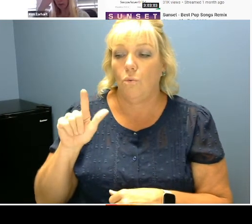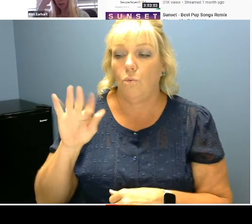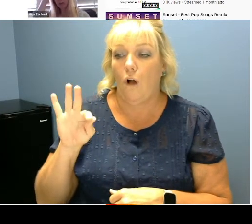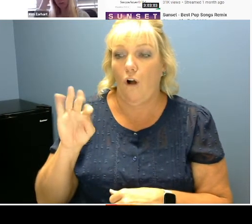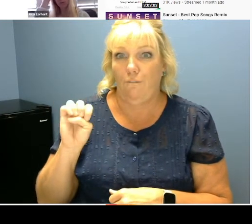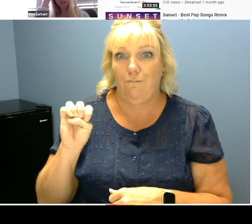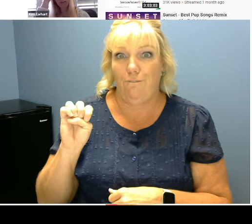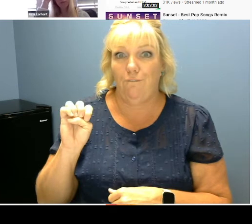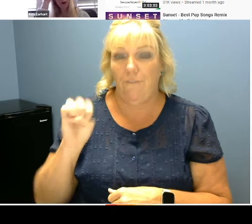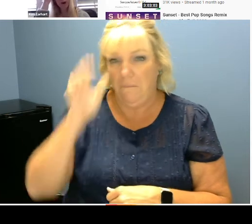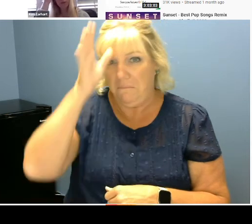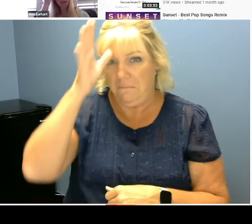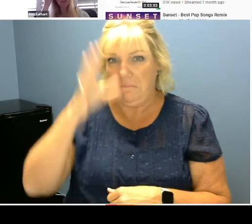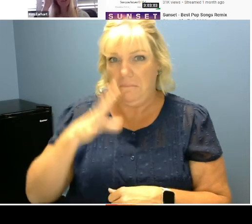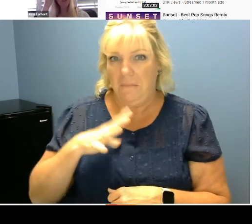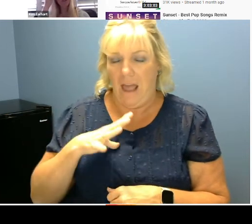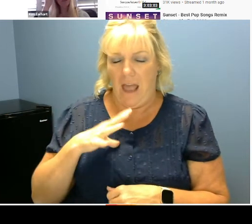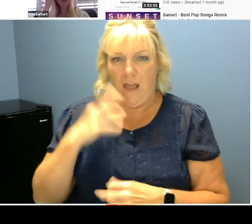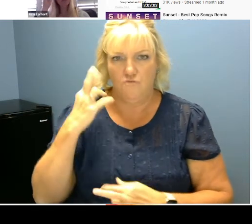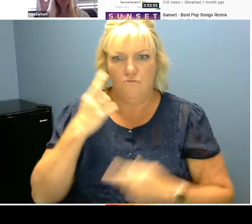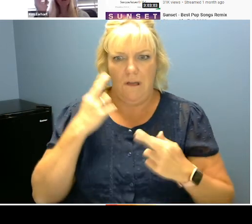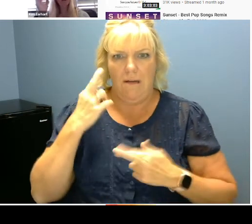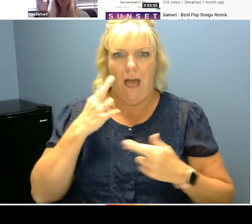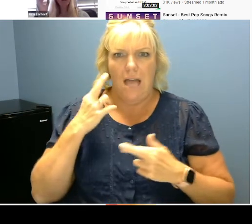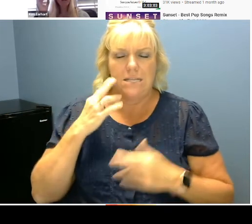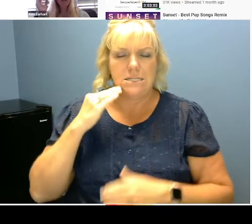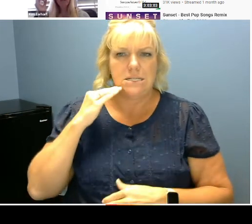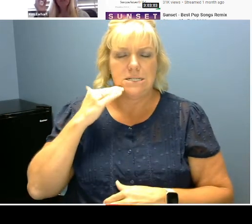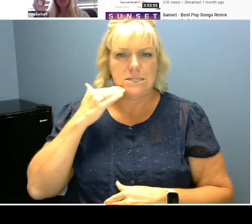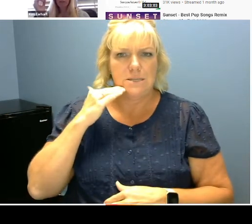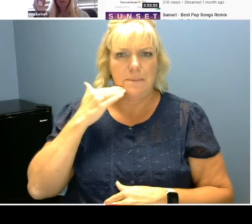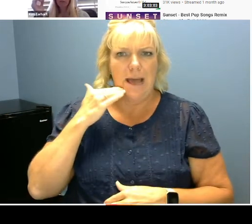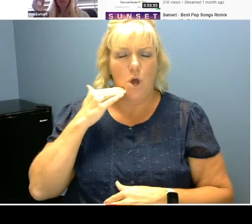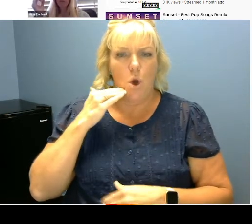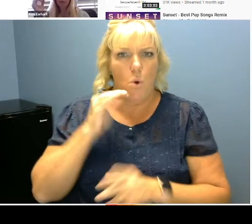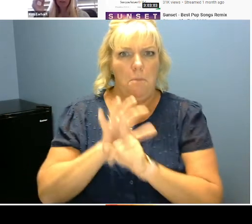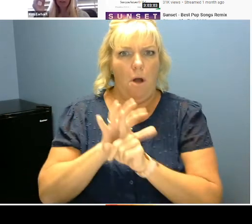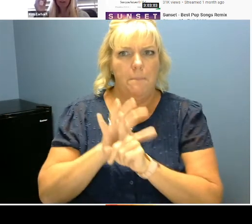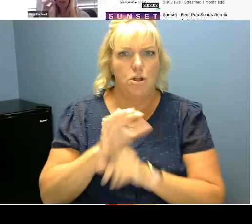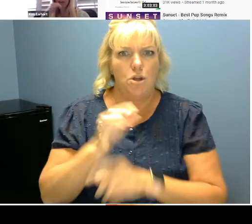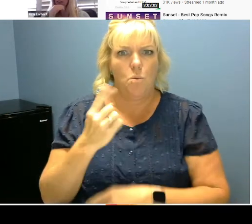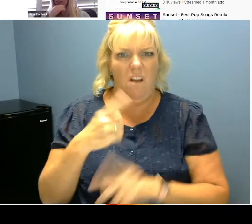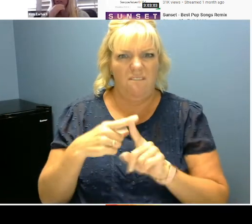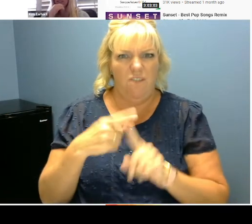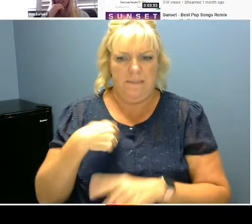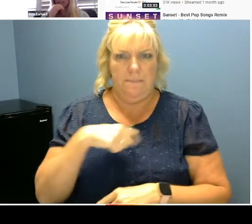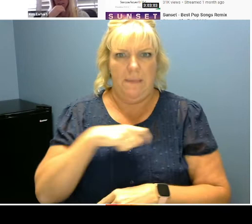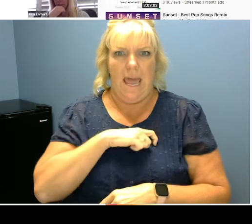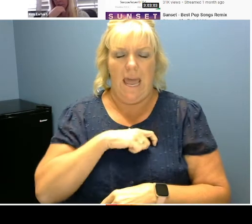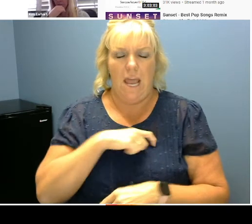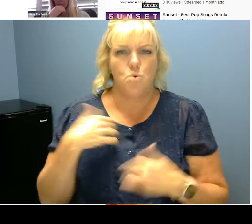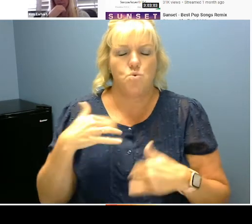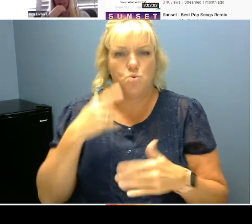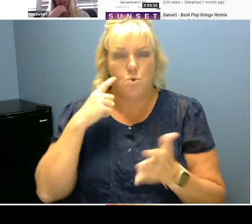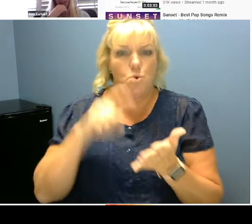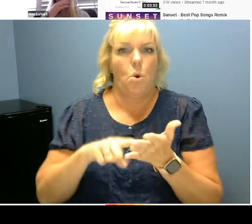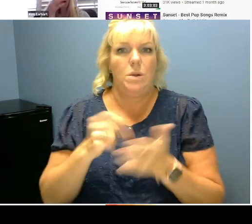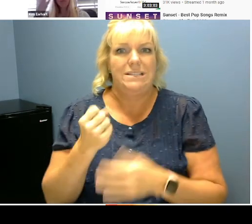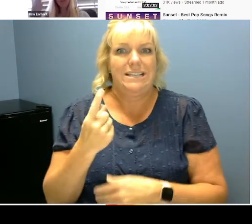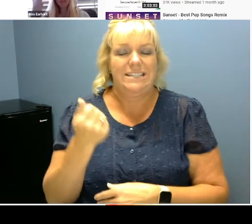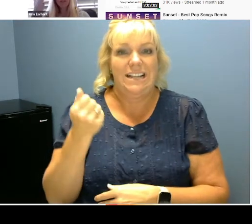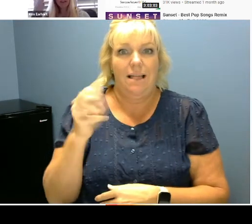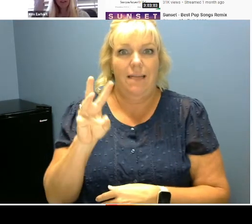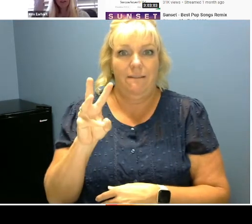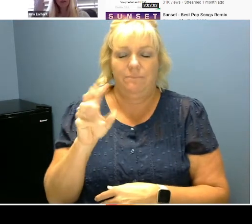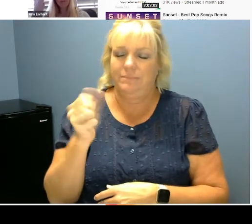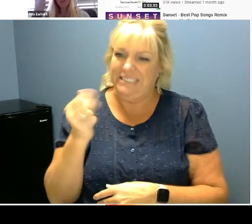well here, a really popular strain of Spanish tobacco. He figures out it grows really well here in 1611. And then a couple